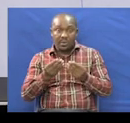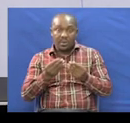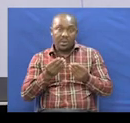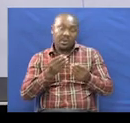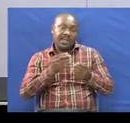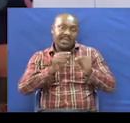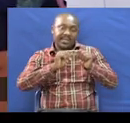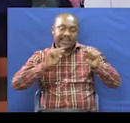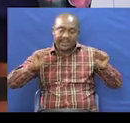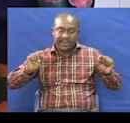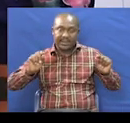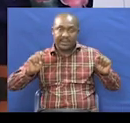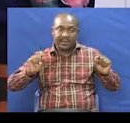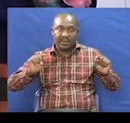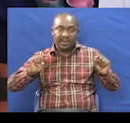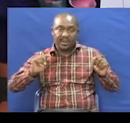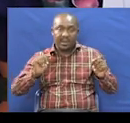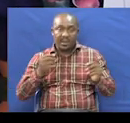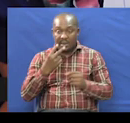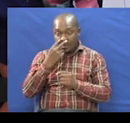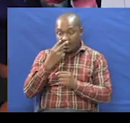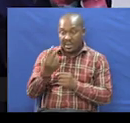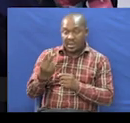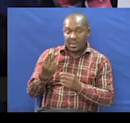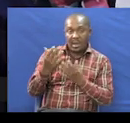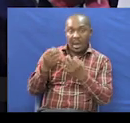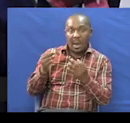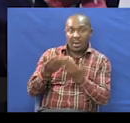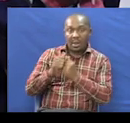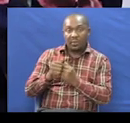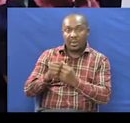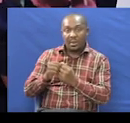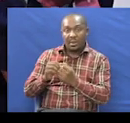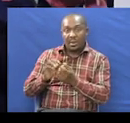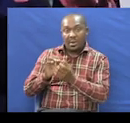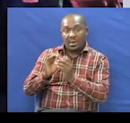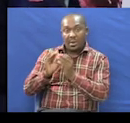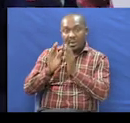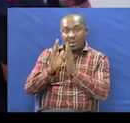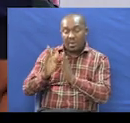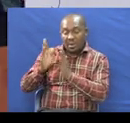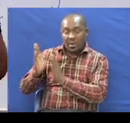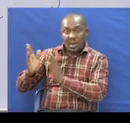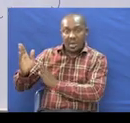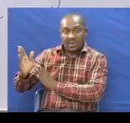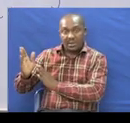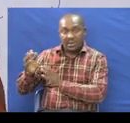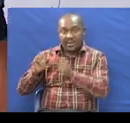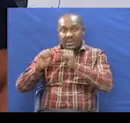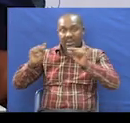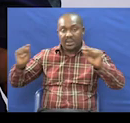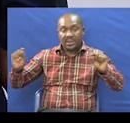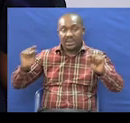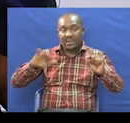can organize these sentences. Now, why do we organize sentences, or why do we link them together? We